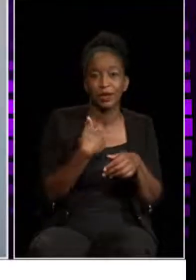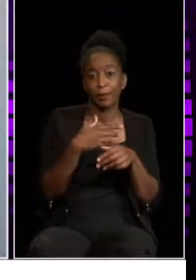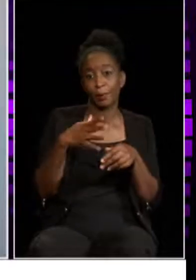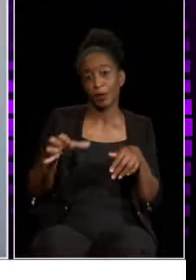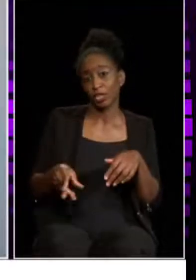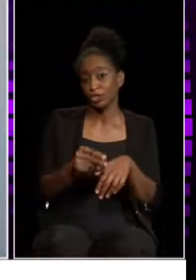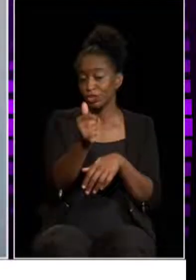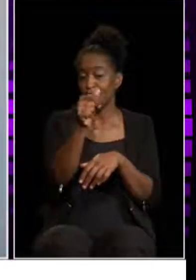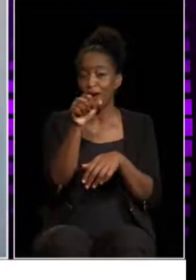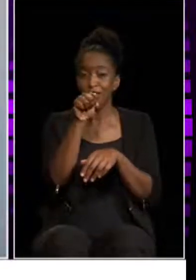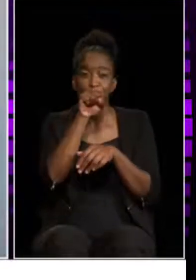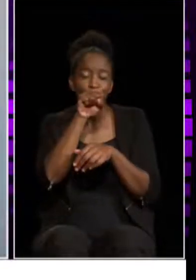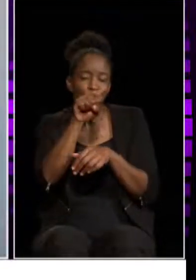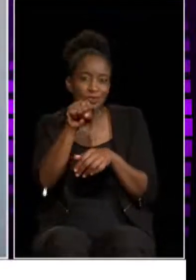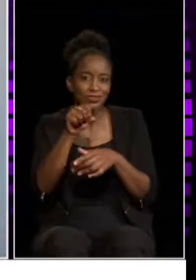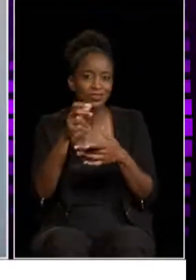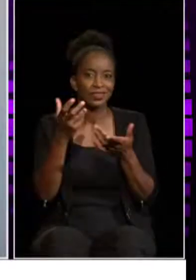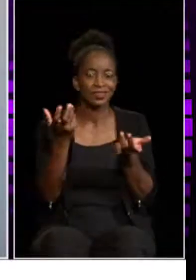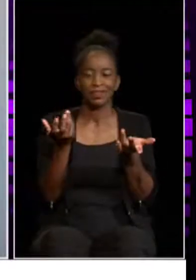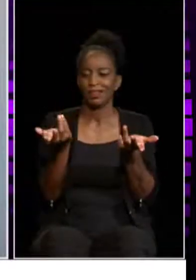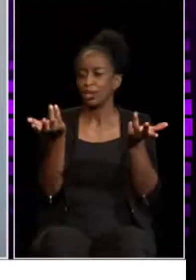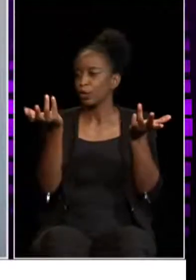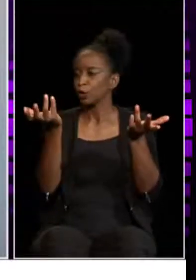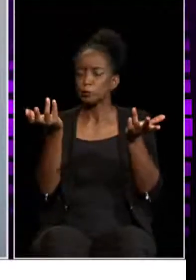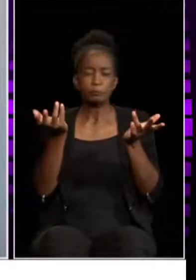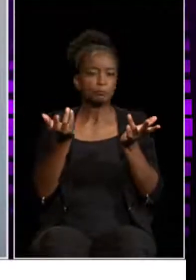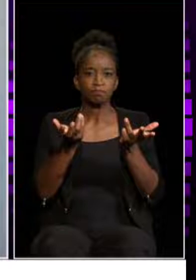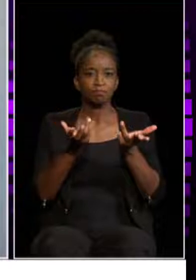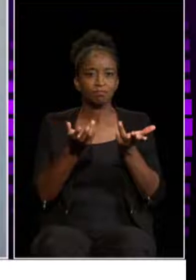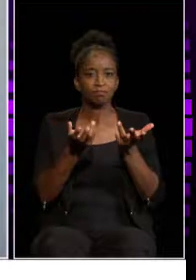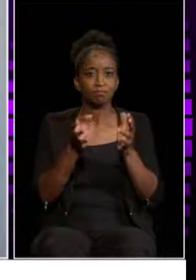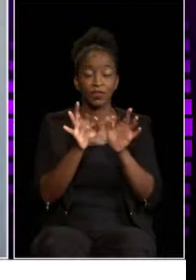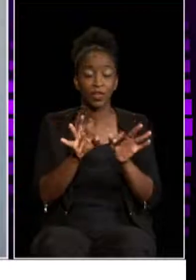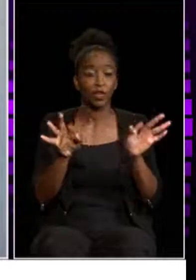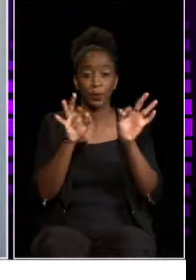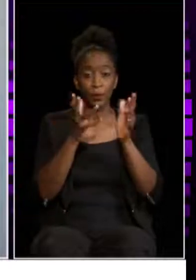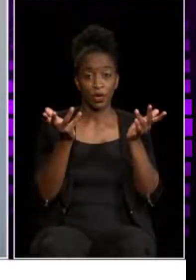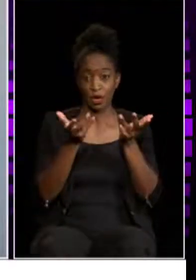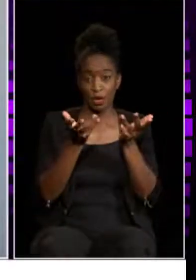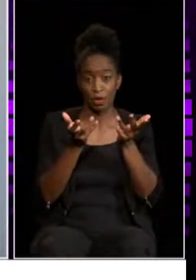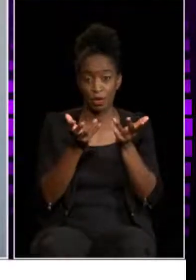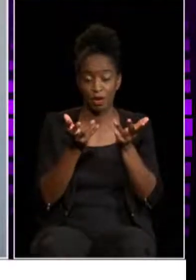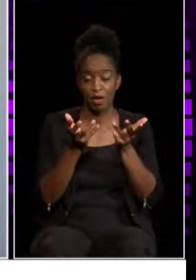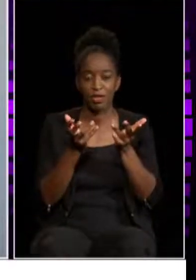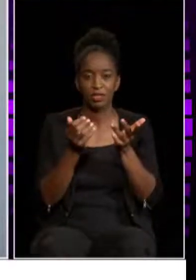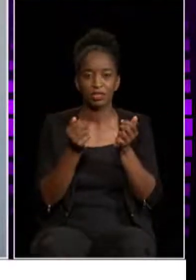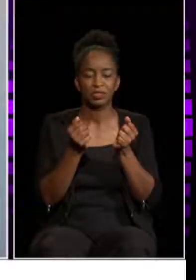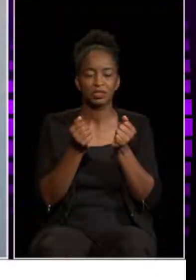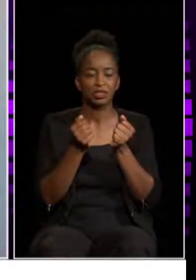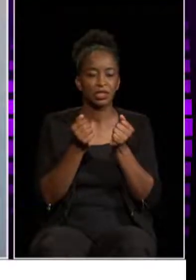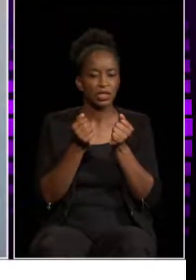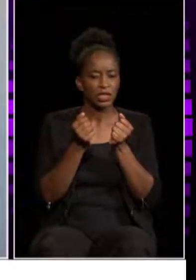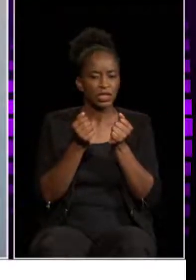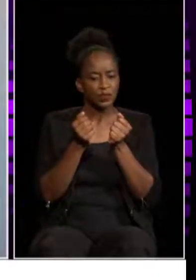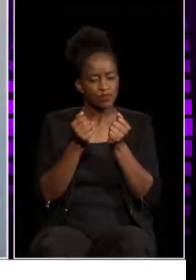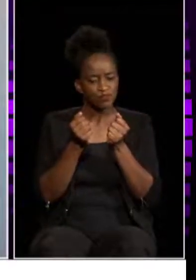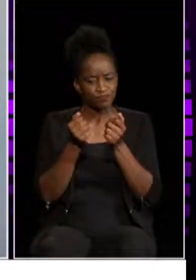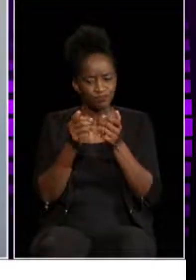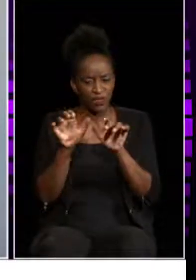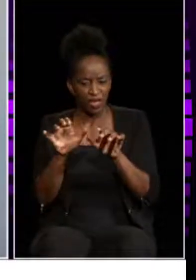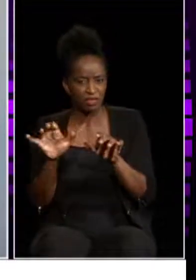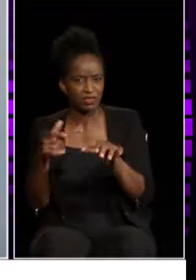meditating? These things are so important because that resetting and calibrating and that rebooting is so critical, not only to